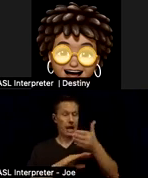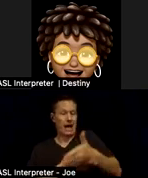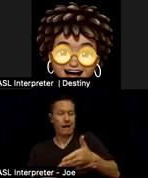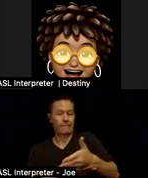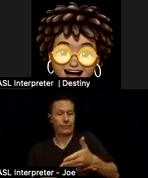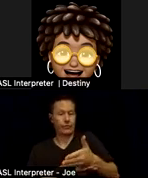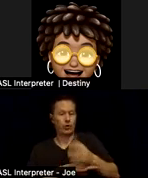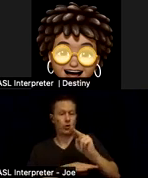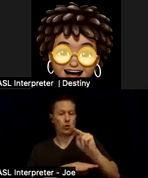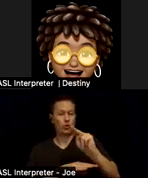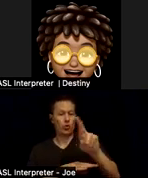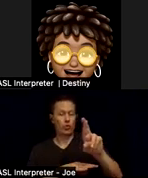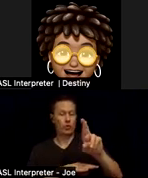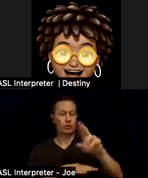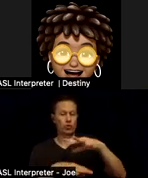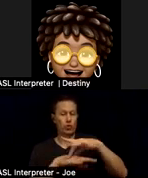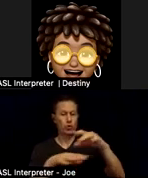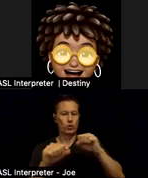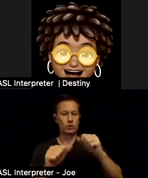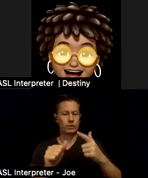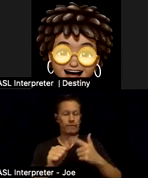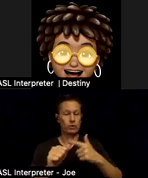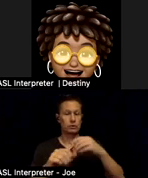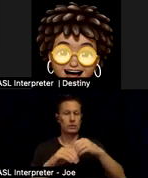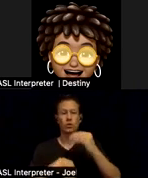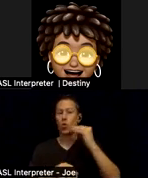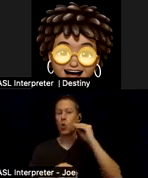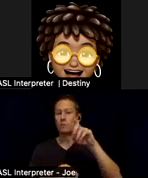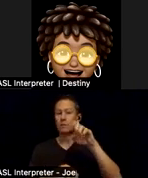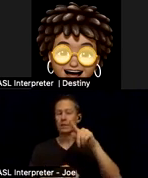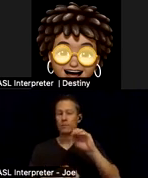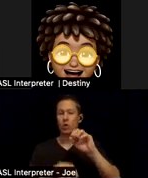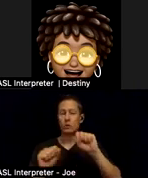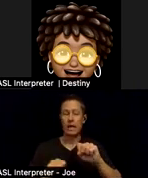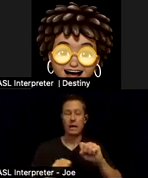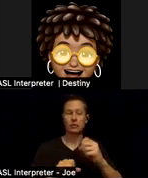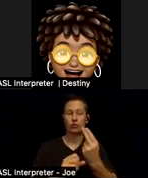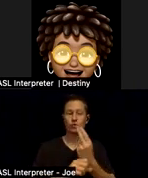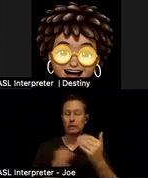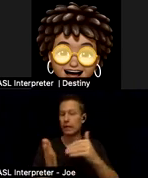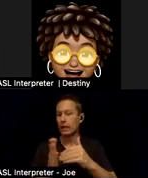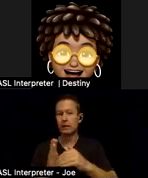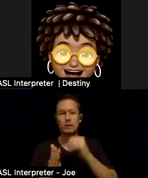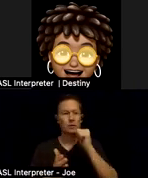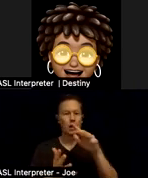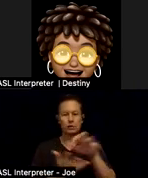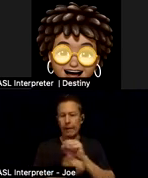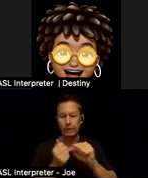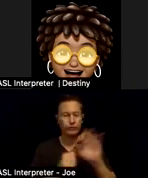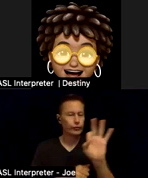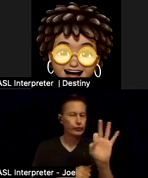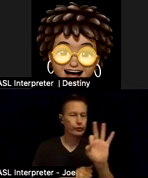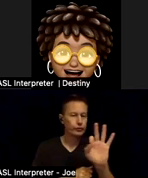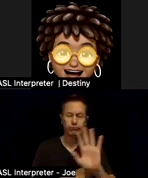in a Home Depot. So this became a very popular item, and it's removable, reusable. It doesn't damage any of your furniture. And so,